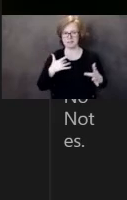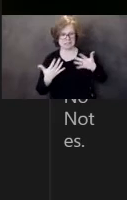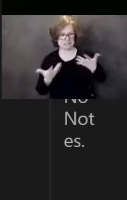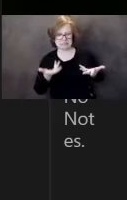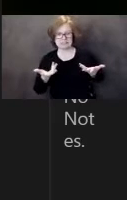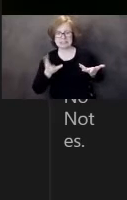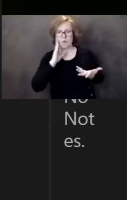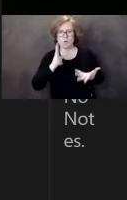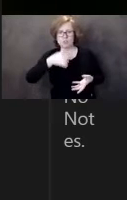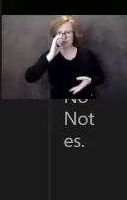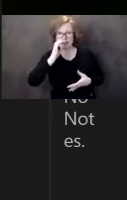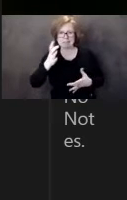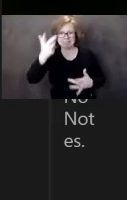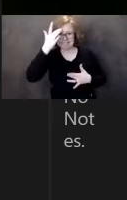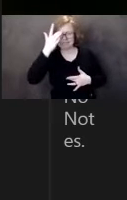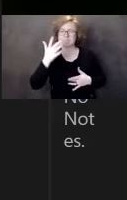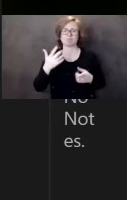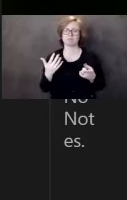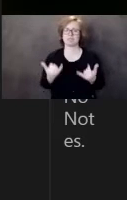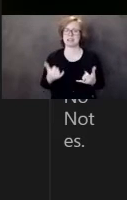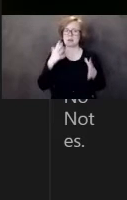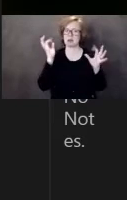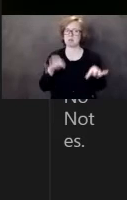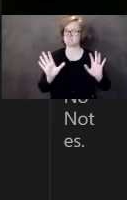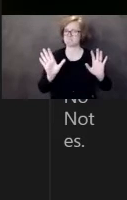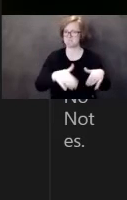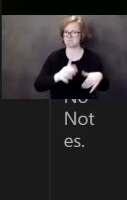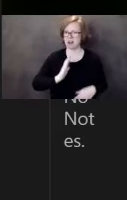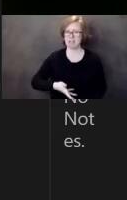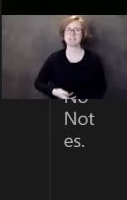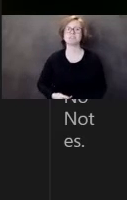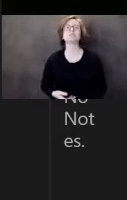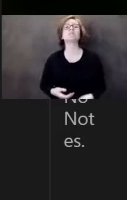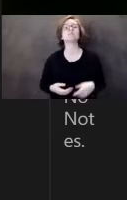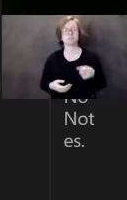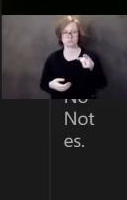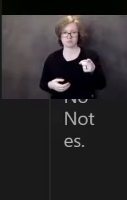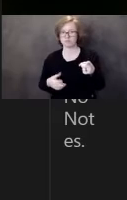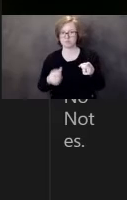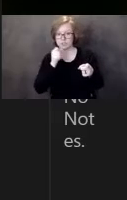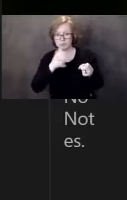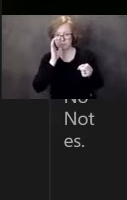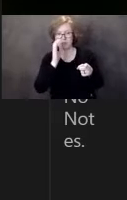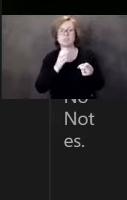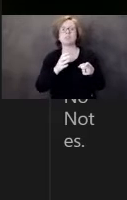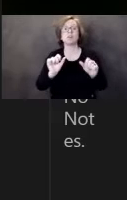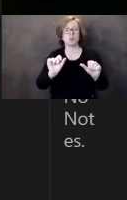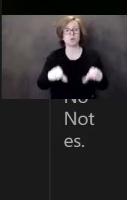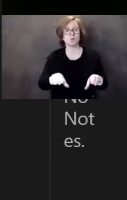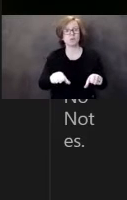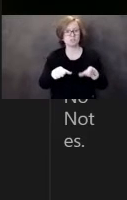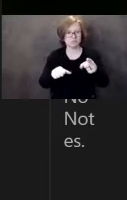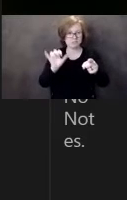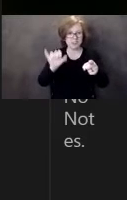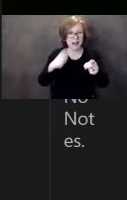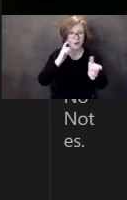trough is just sitting here filled with rainwater, but you could do your own rainwater collection. That's why this is diverted in this fashion. There are joints in